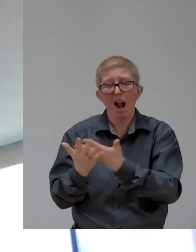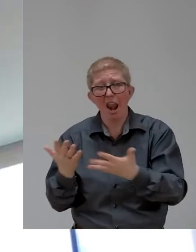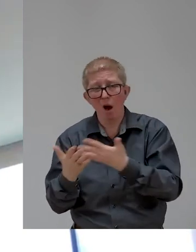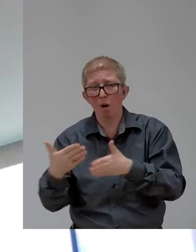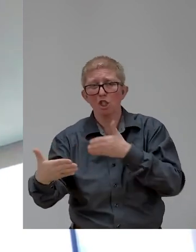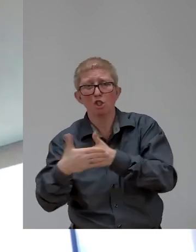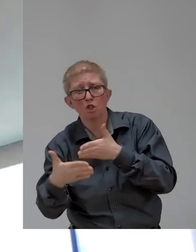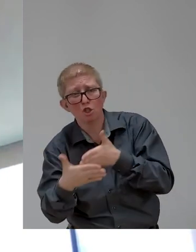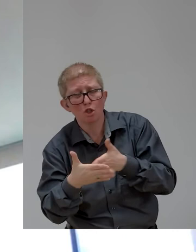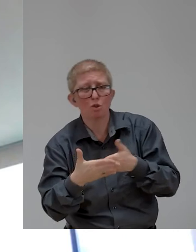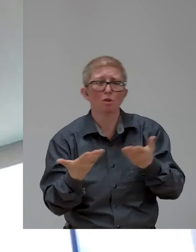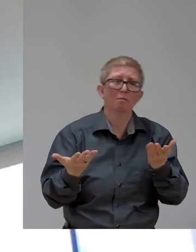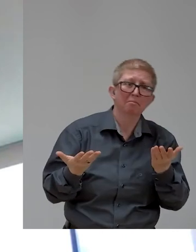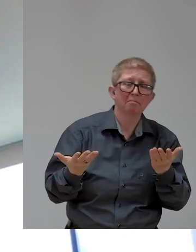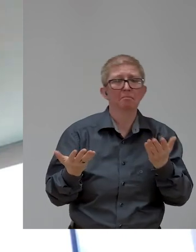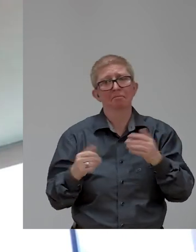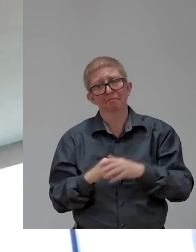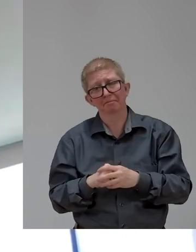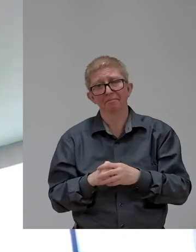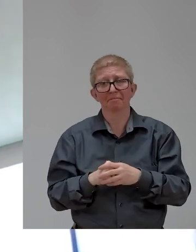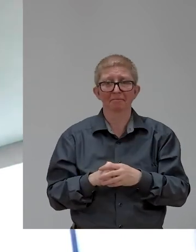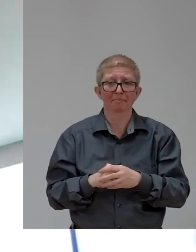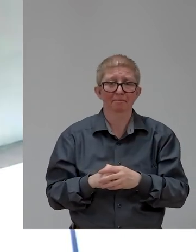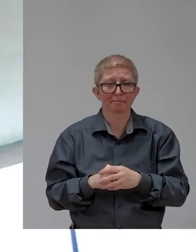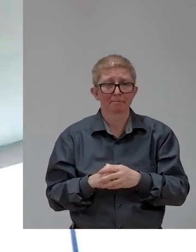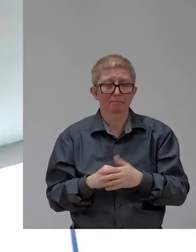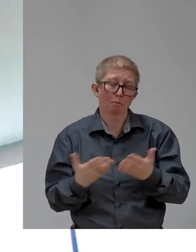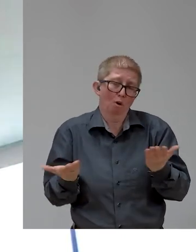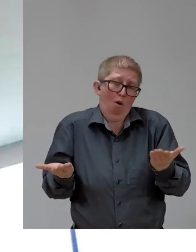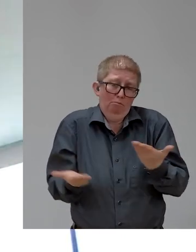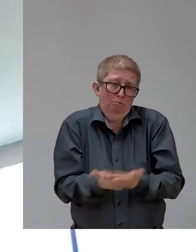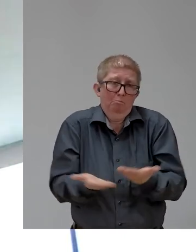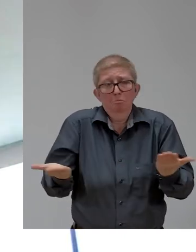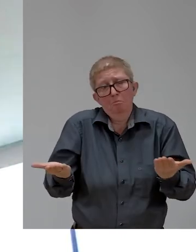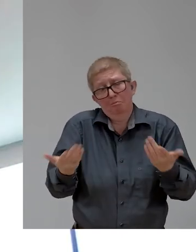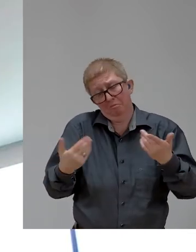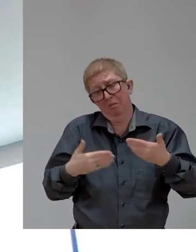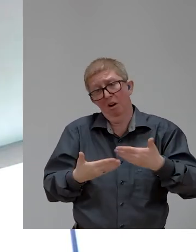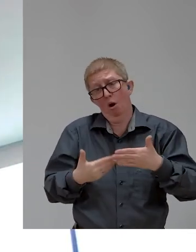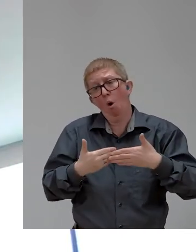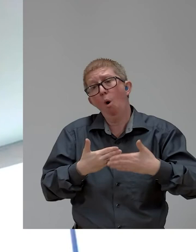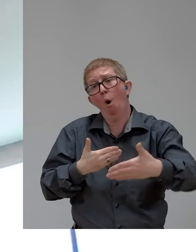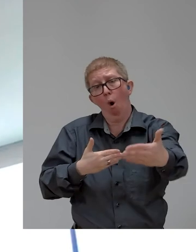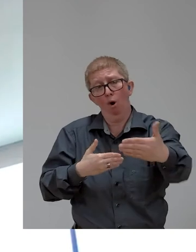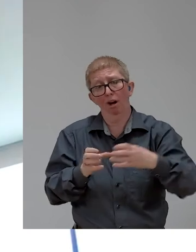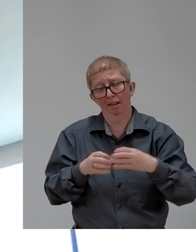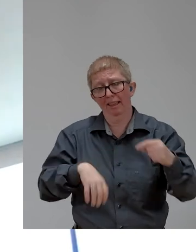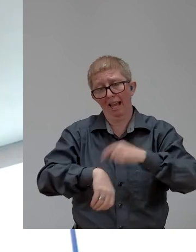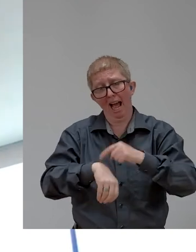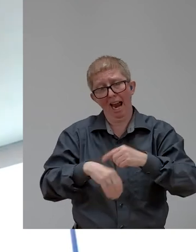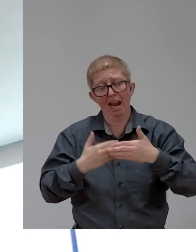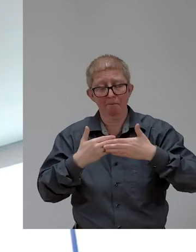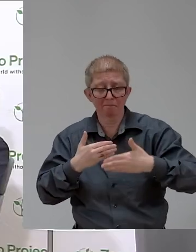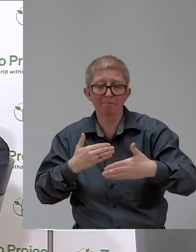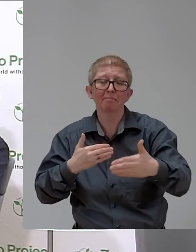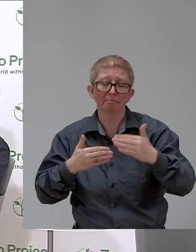Follow up, advocacy, and long-term partnership. Thank you,